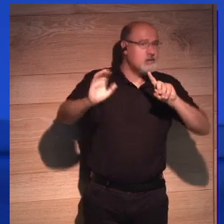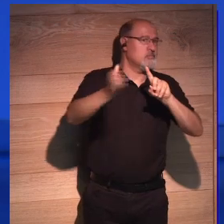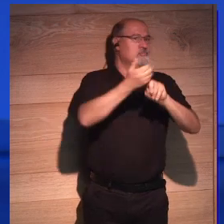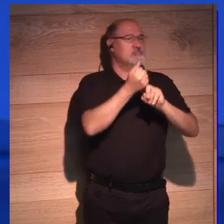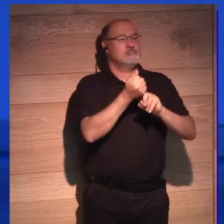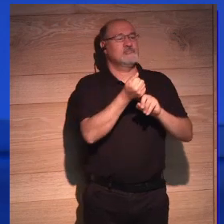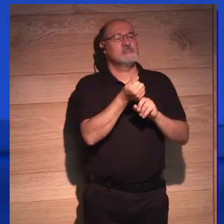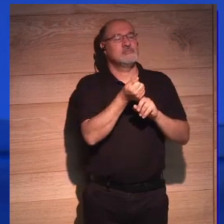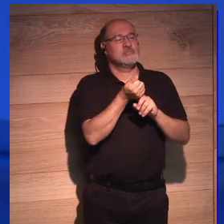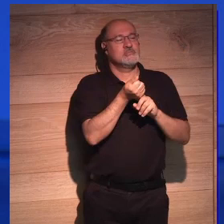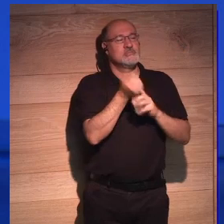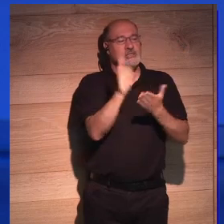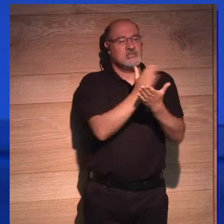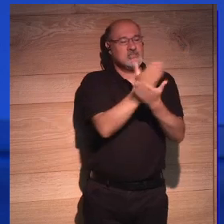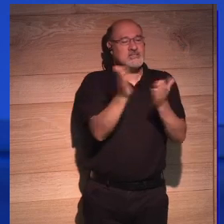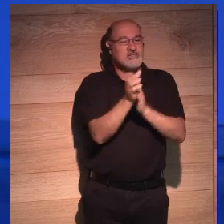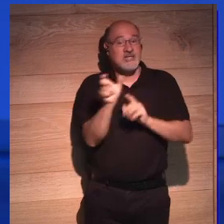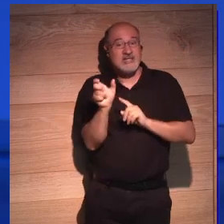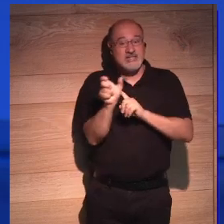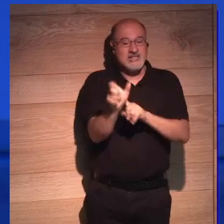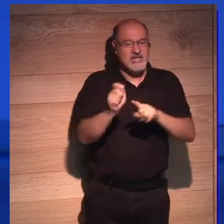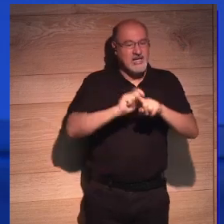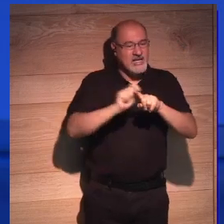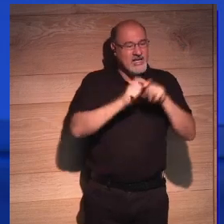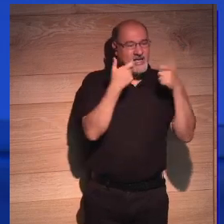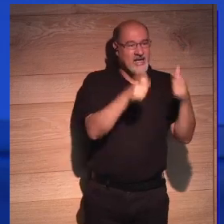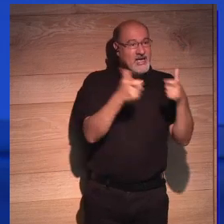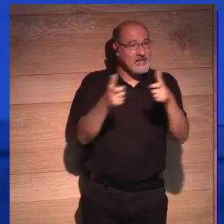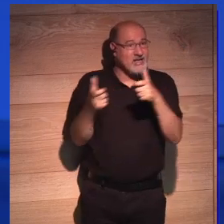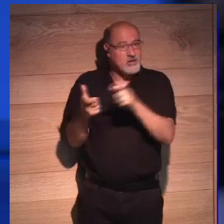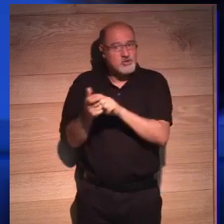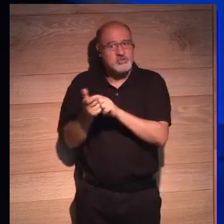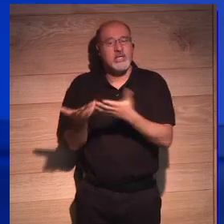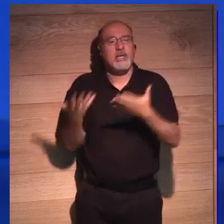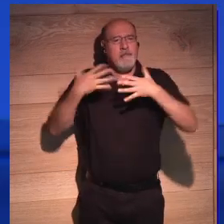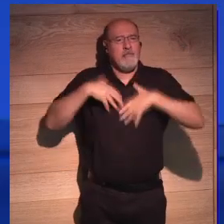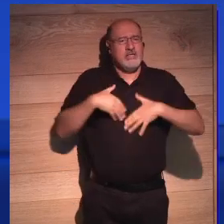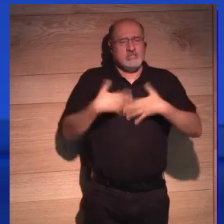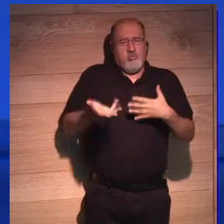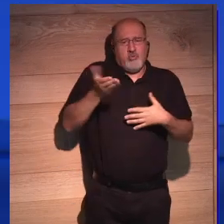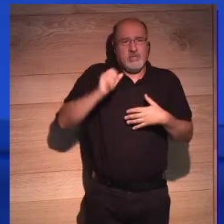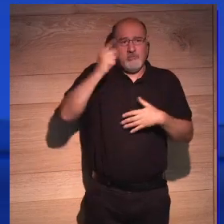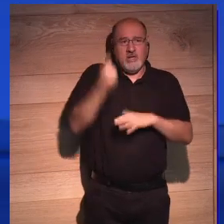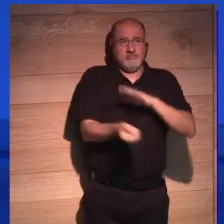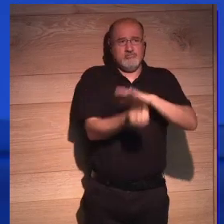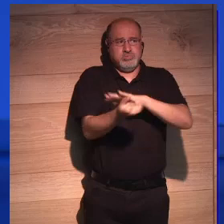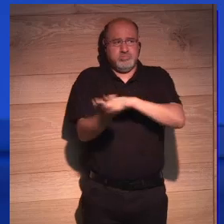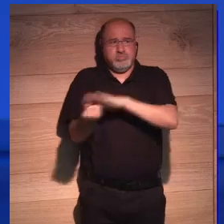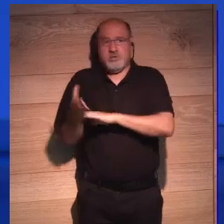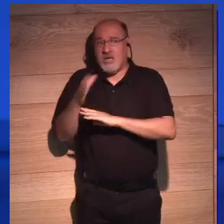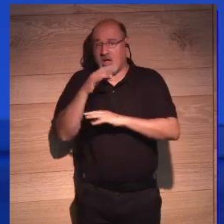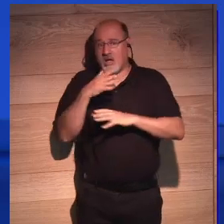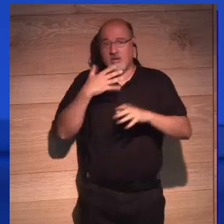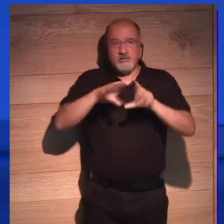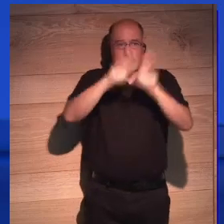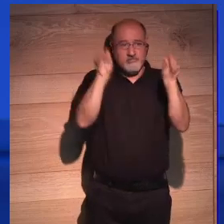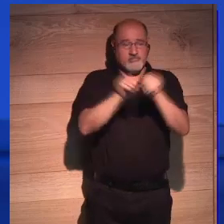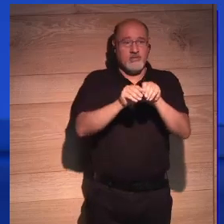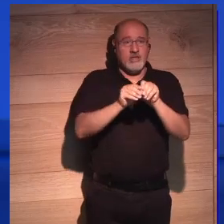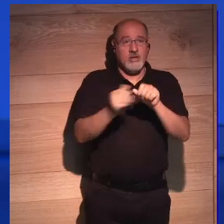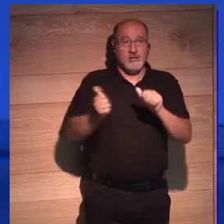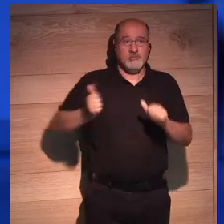emerging immersive genres and formats. And this is what we came out with. A few highlights: activity simulator, access